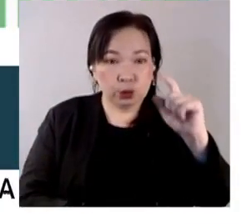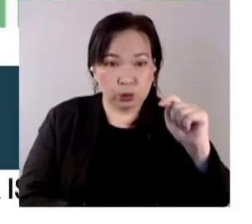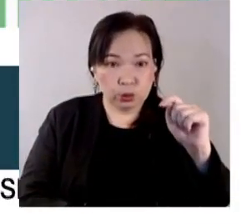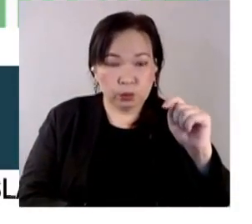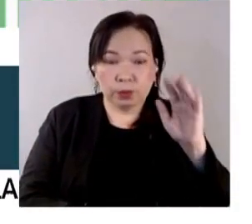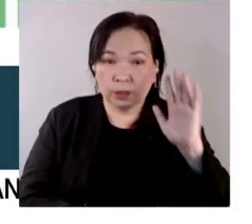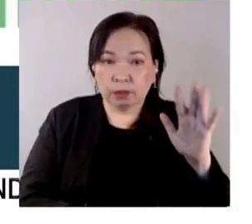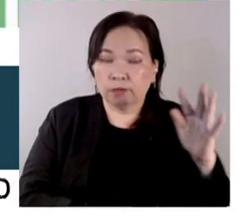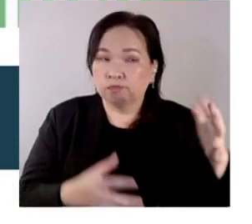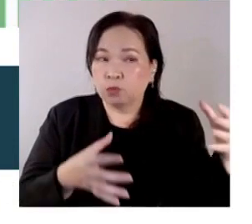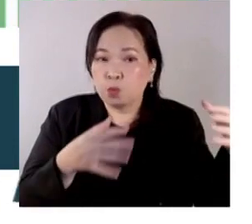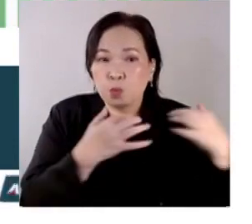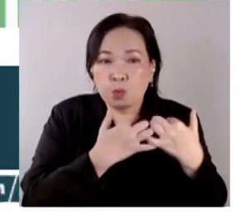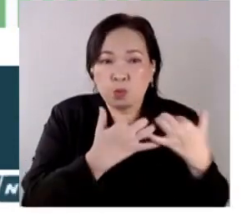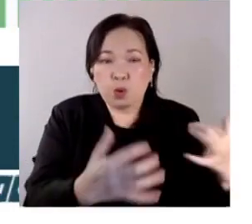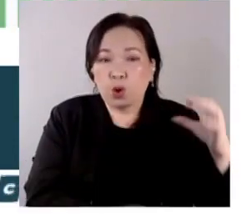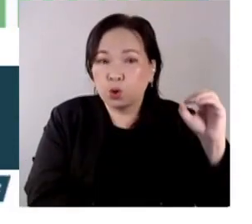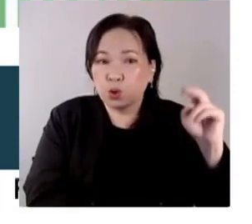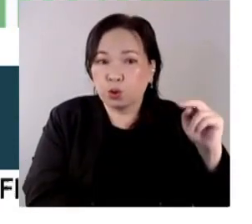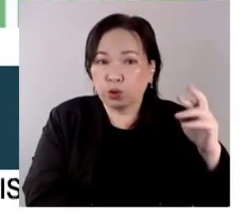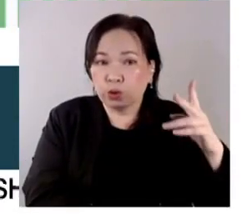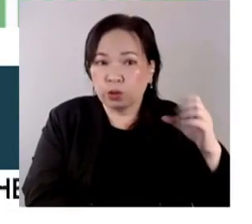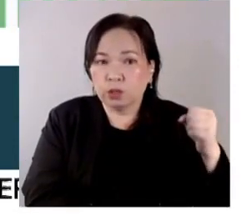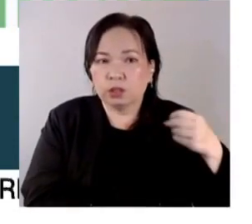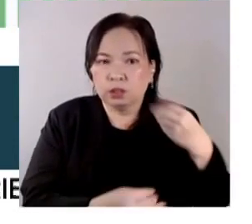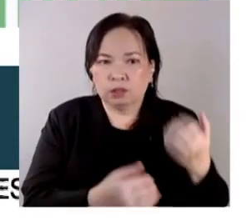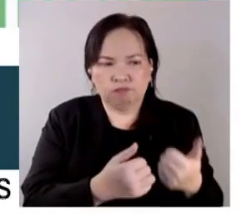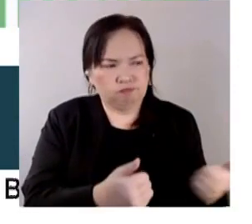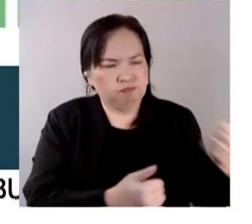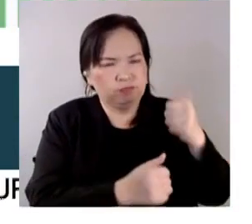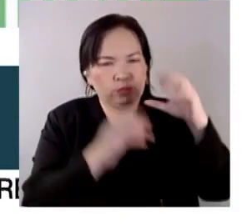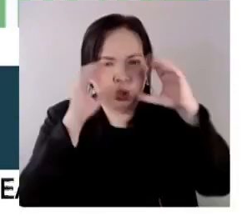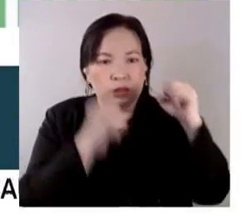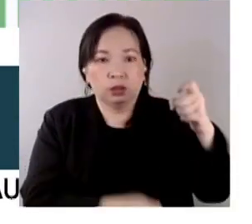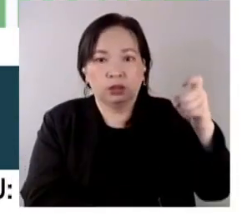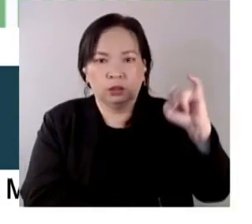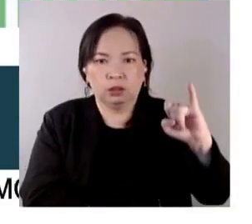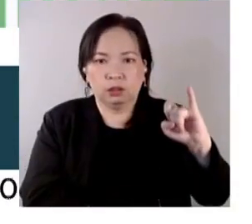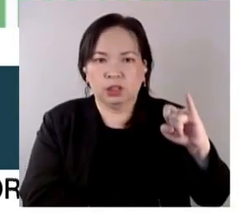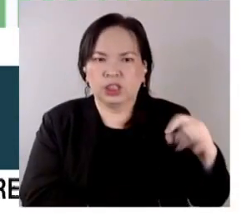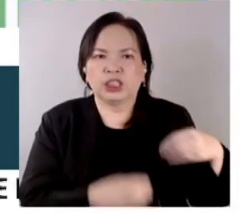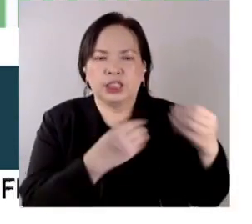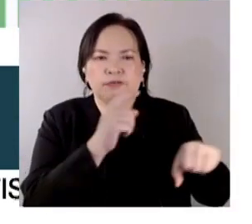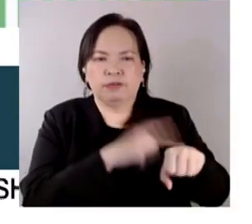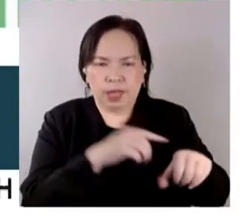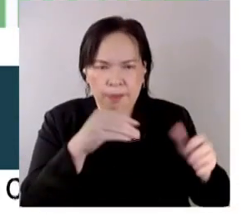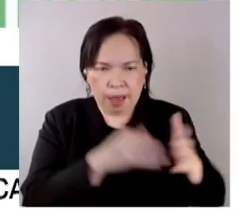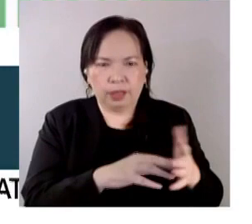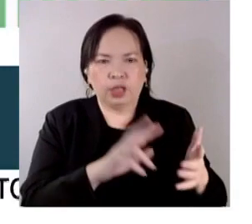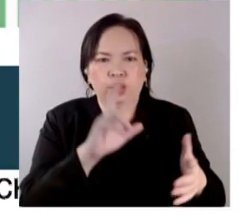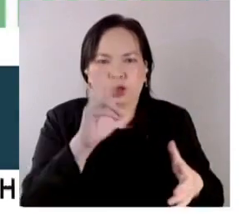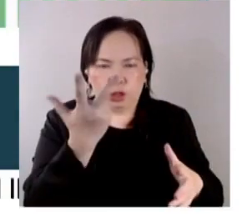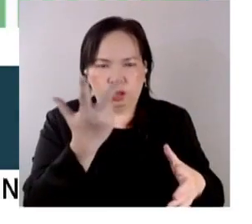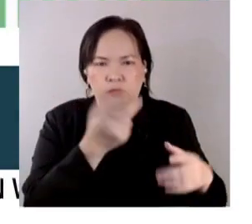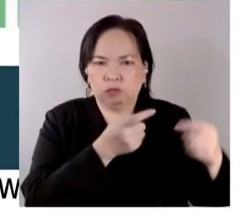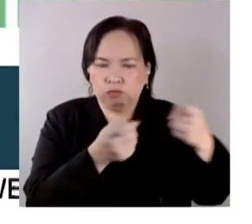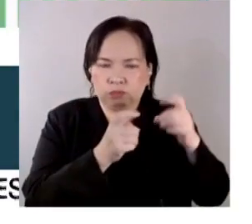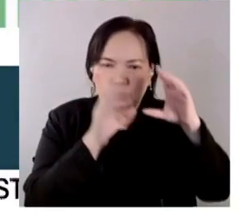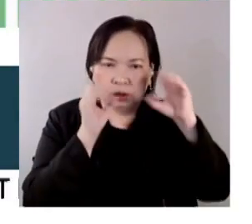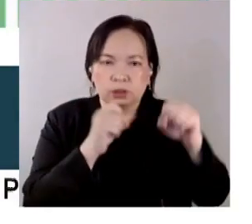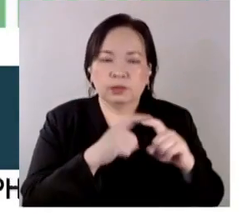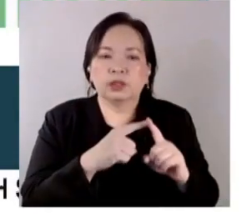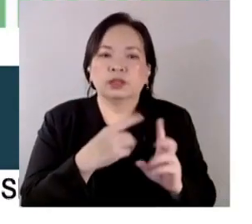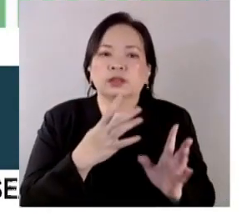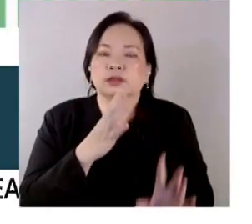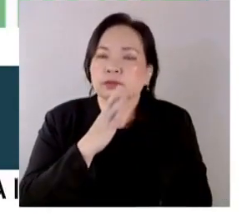Party Congress of giving, of course, President Xi Jinping an unprecedented third term. And of course, announcing, you know, in a very